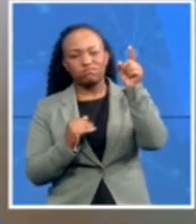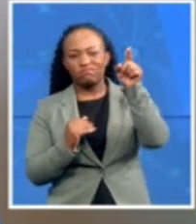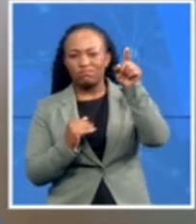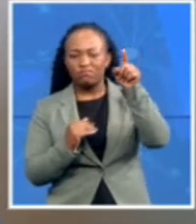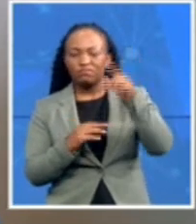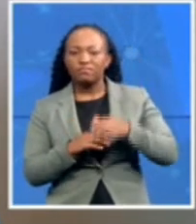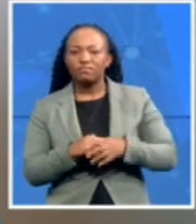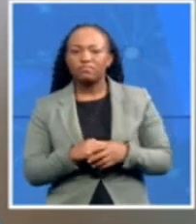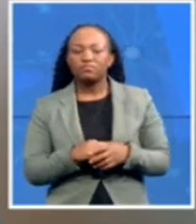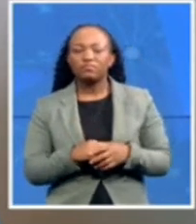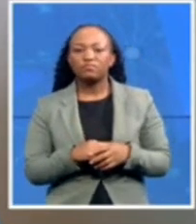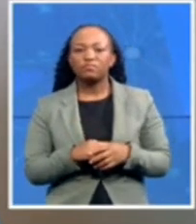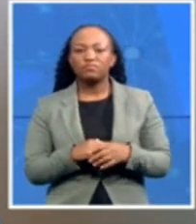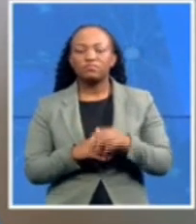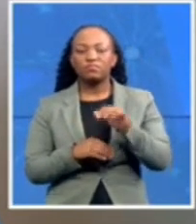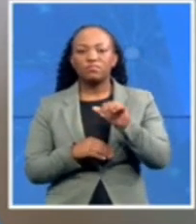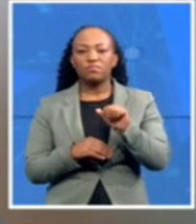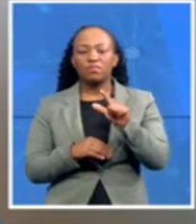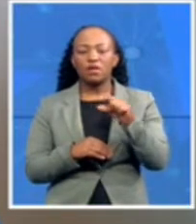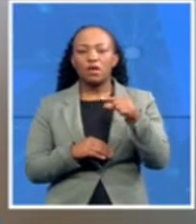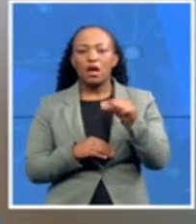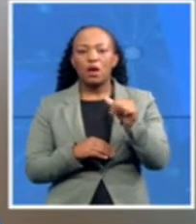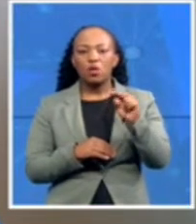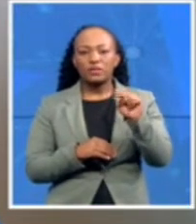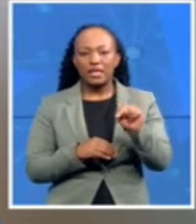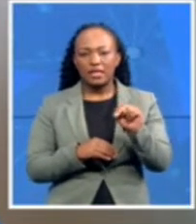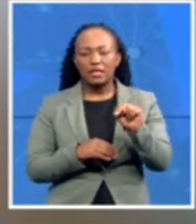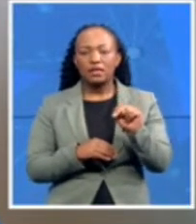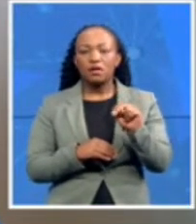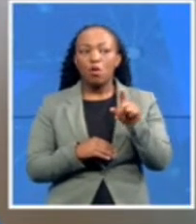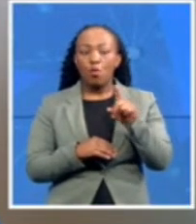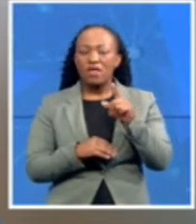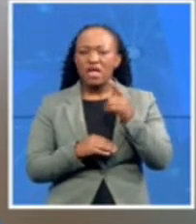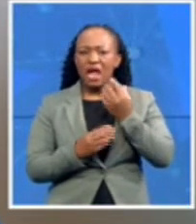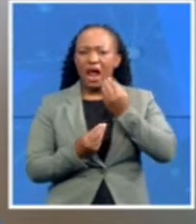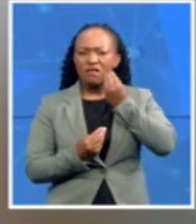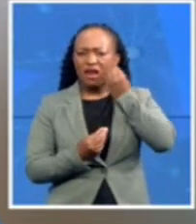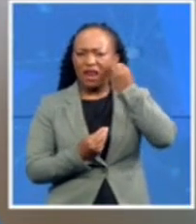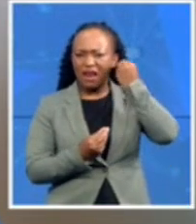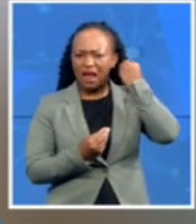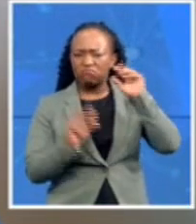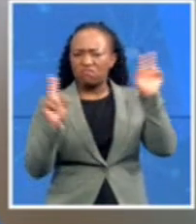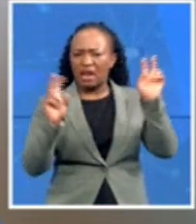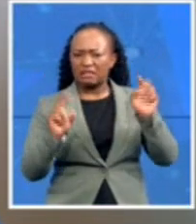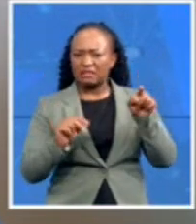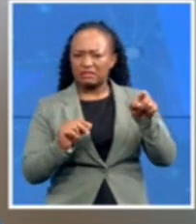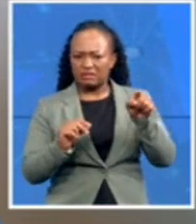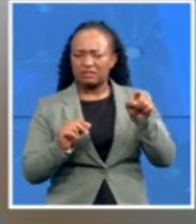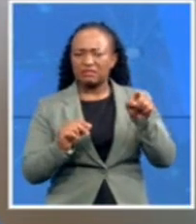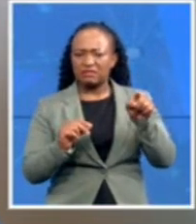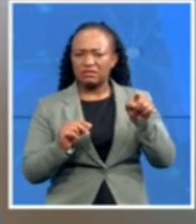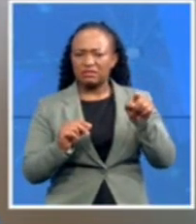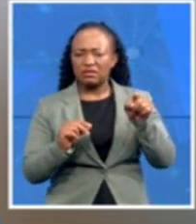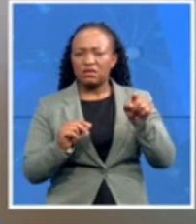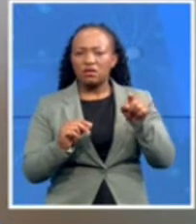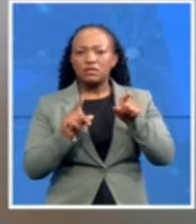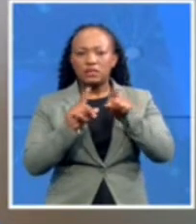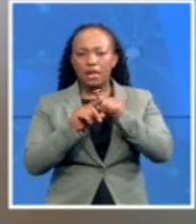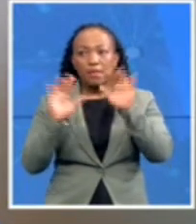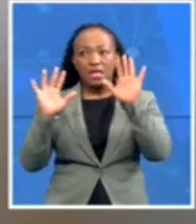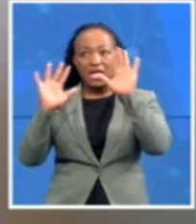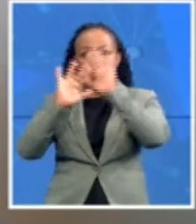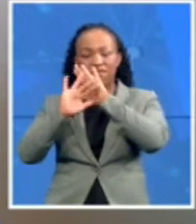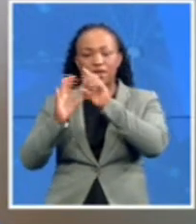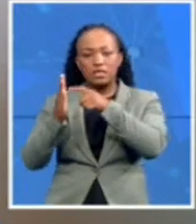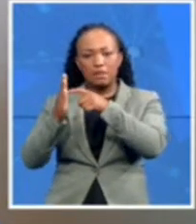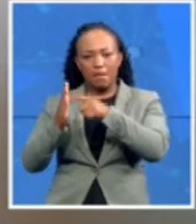are very energy intensive, we can reduce our evening demand by about